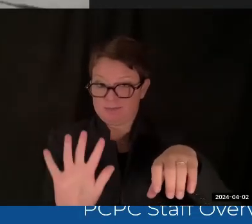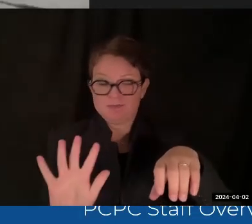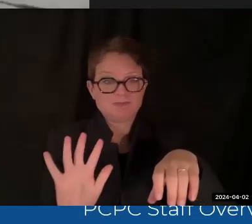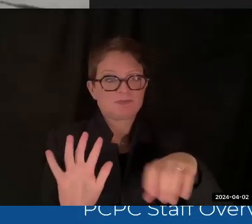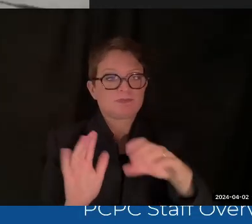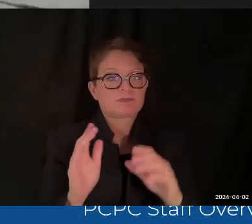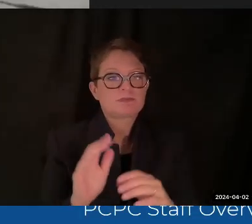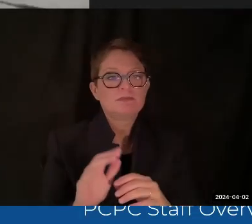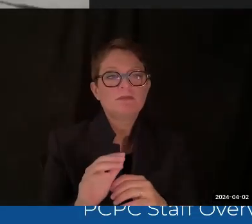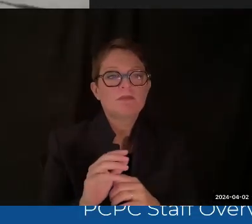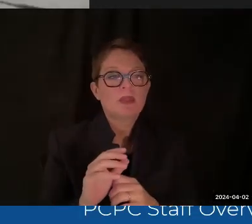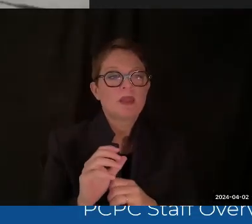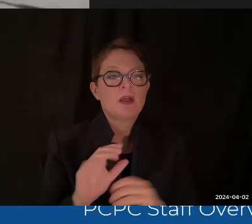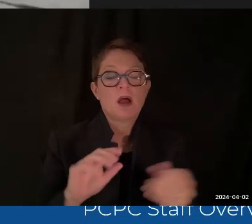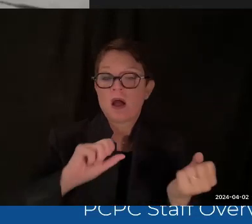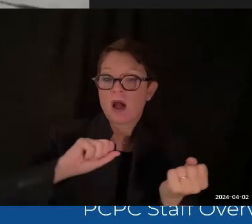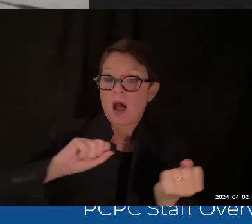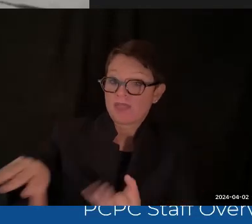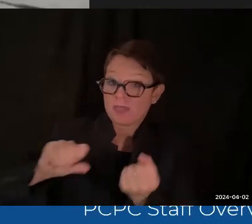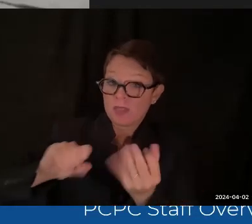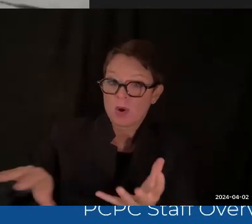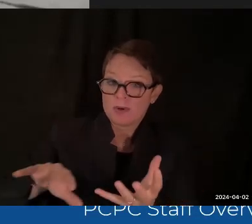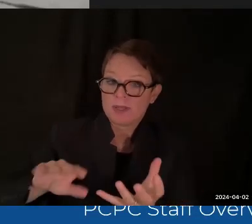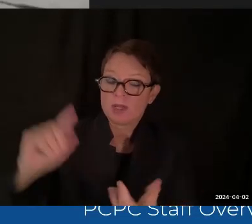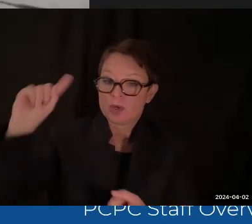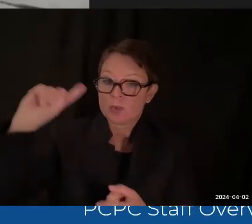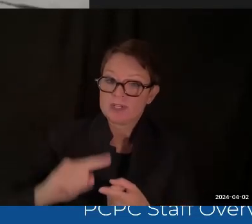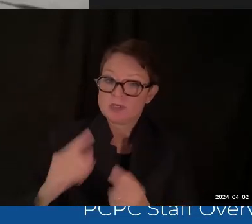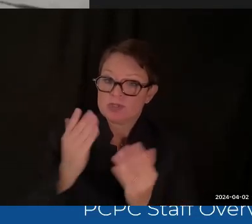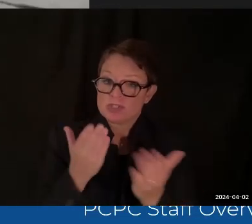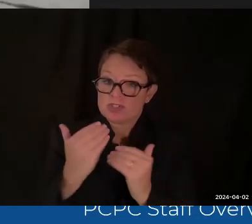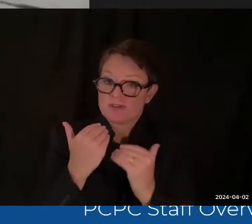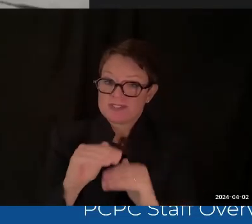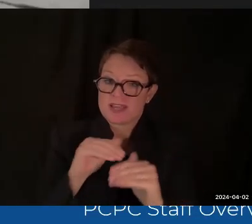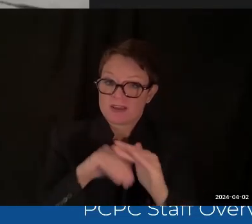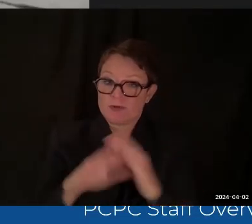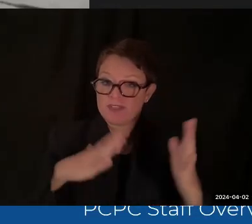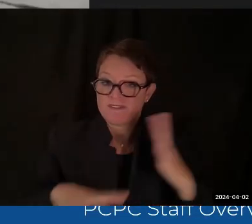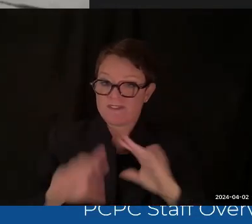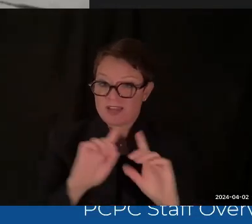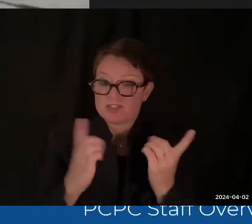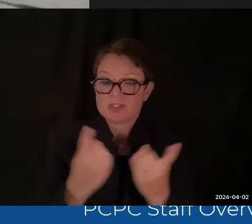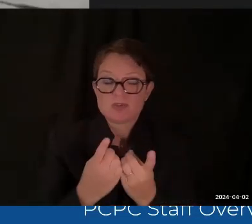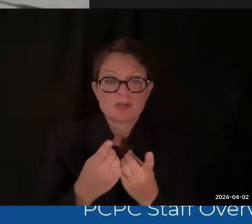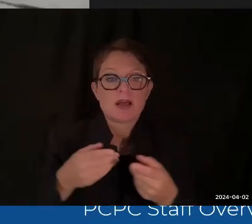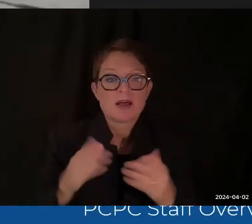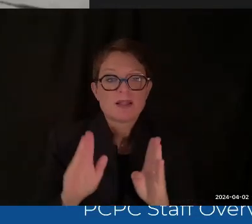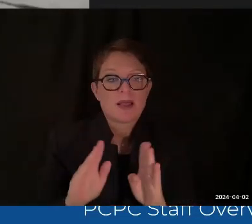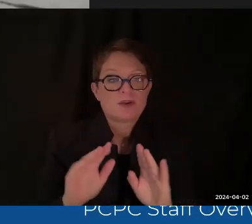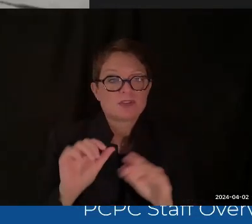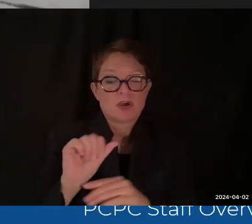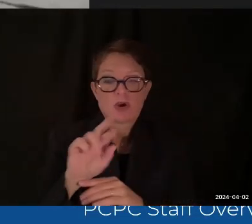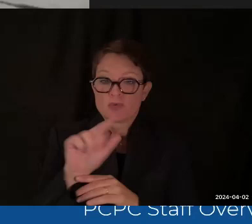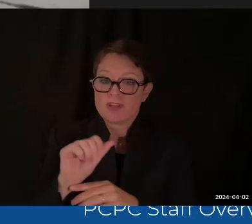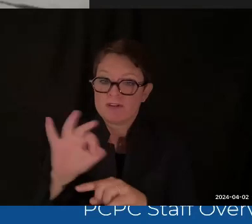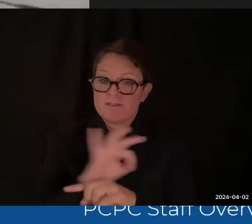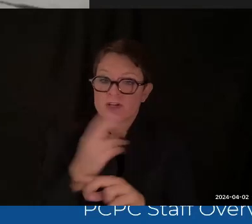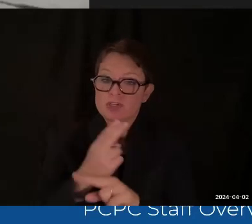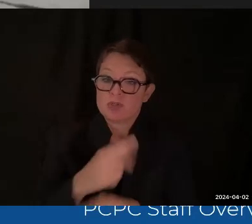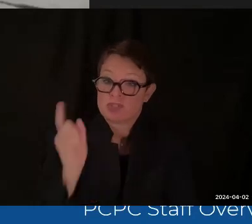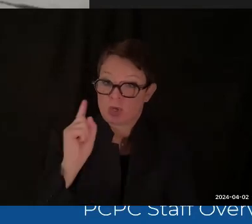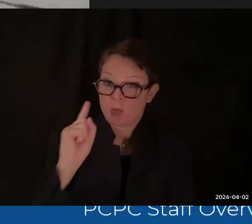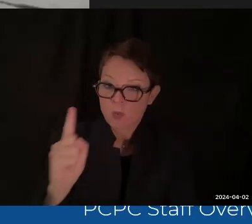On loading, staff notes that reusing the existing service access to the Fashion District allows the arena to function using a